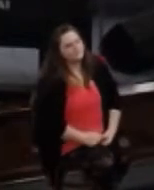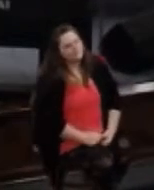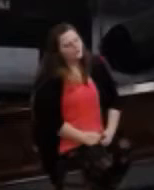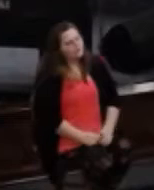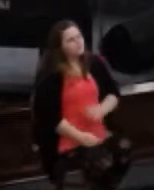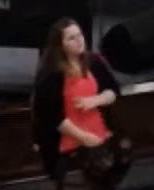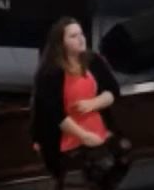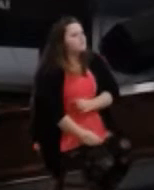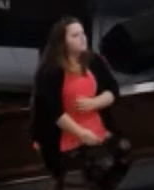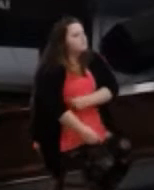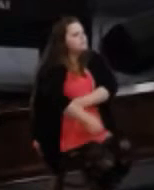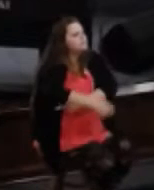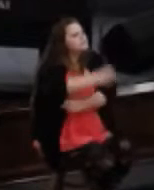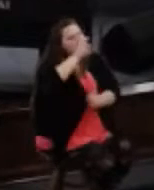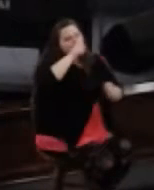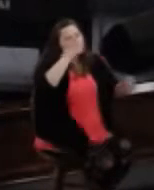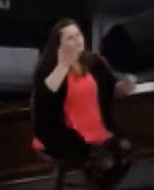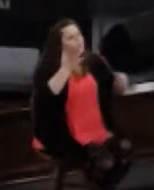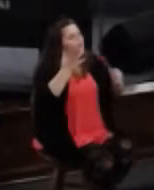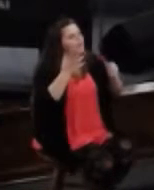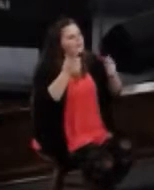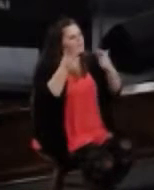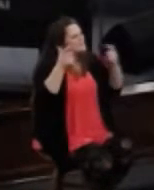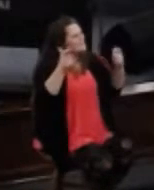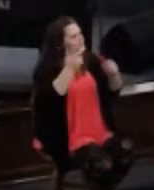Guess what one of the major uses